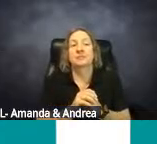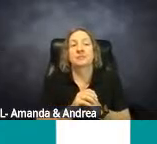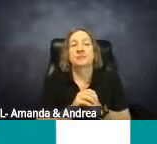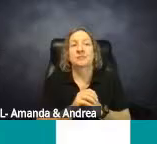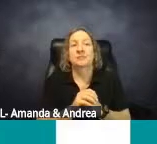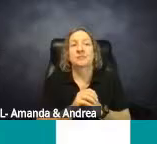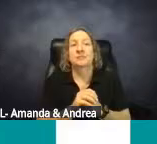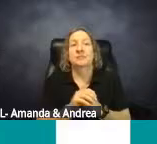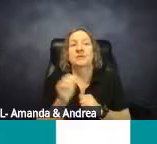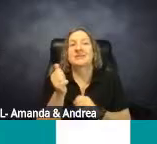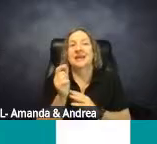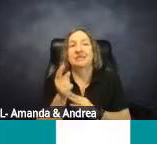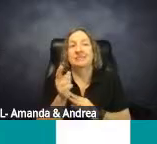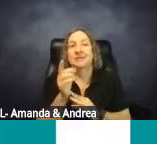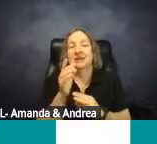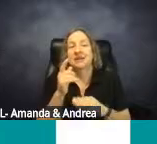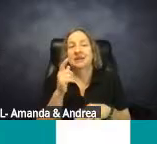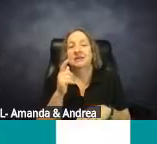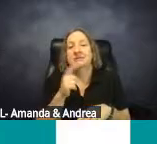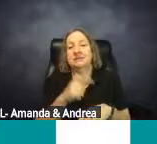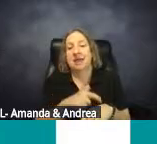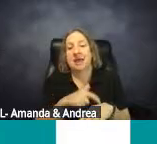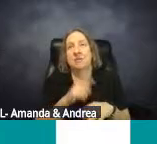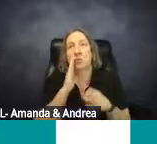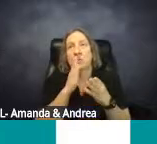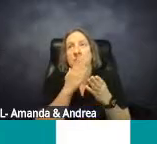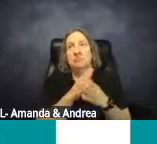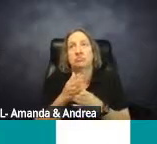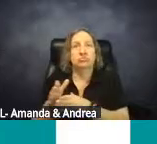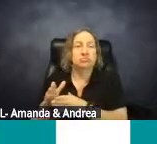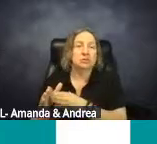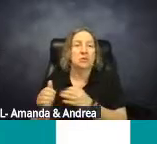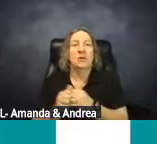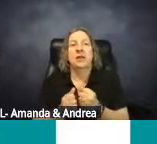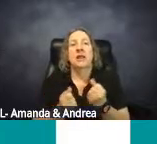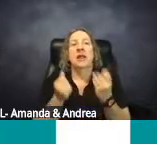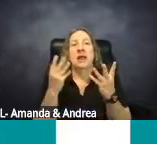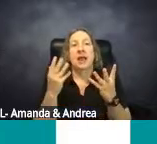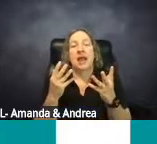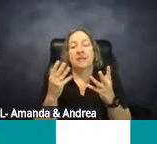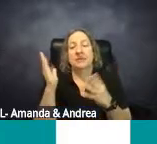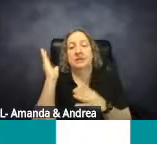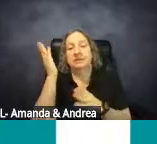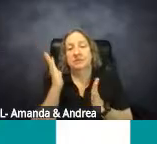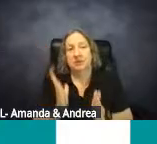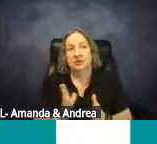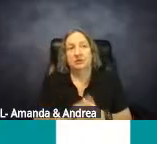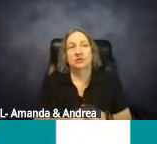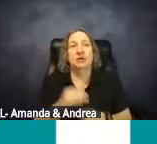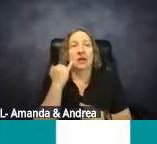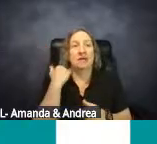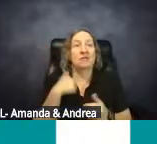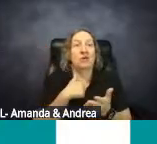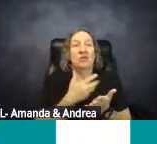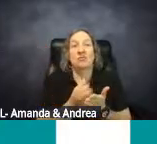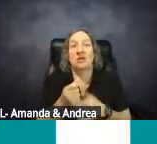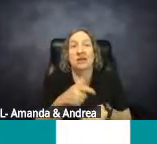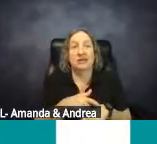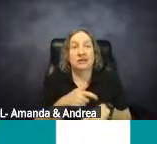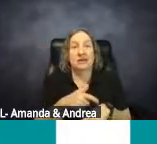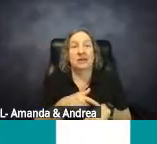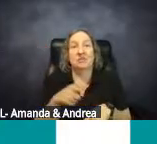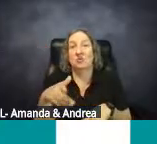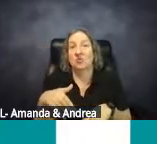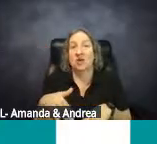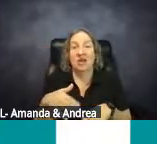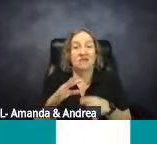The 10-minute time frame will be divided among the number of requested speakers. If we run out of time and you